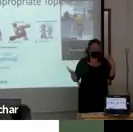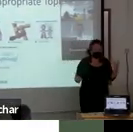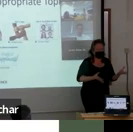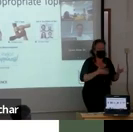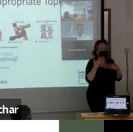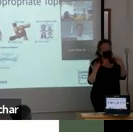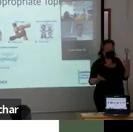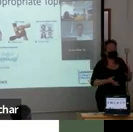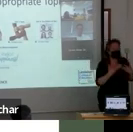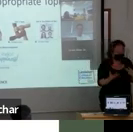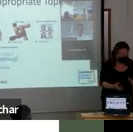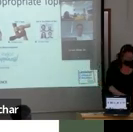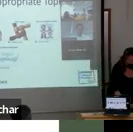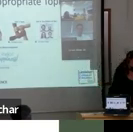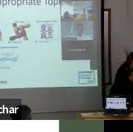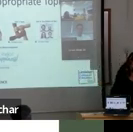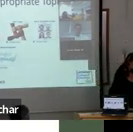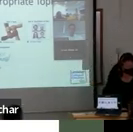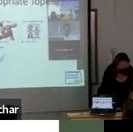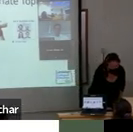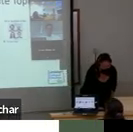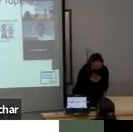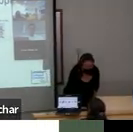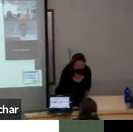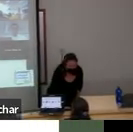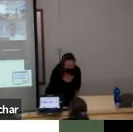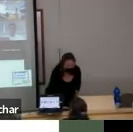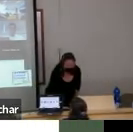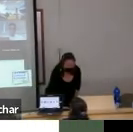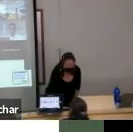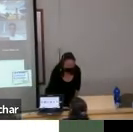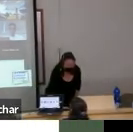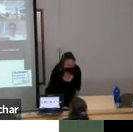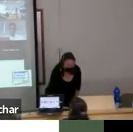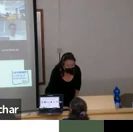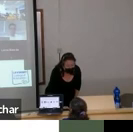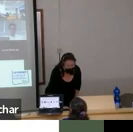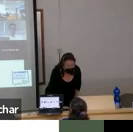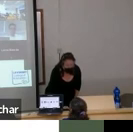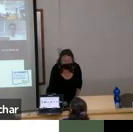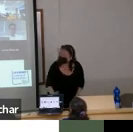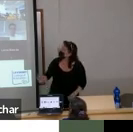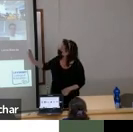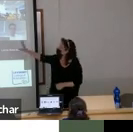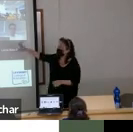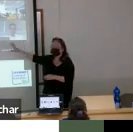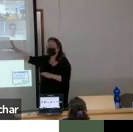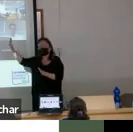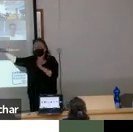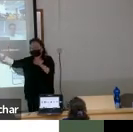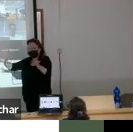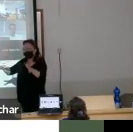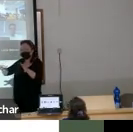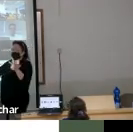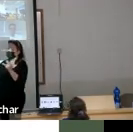to prepare and to evaluate. But the course went very, very well. But I had everything